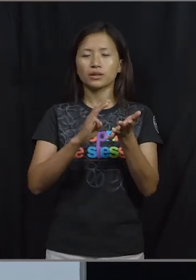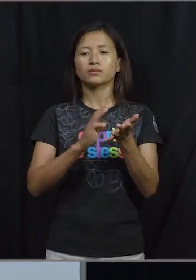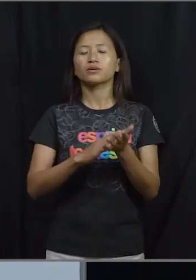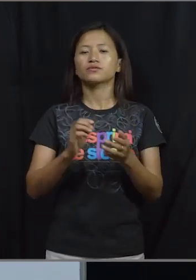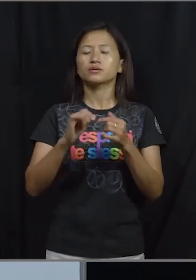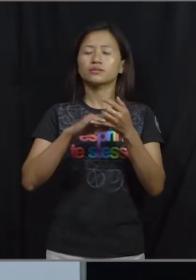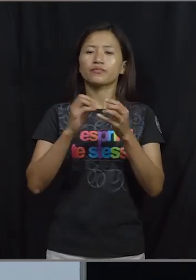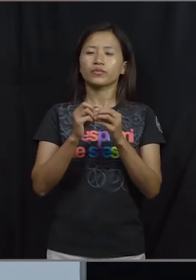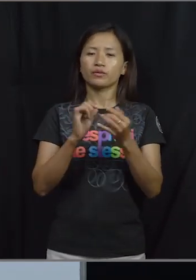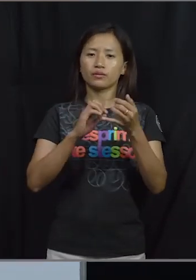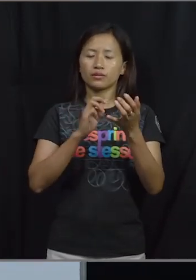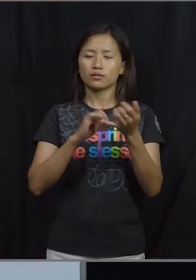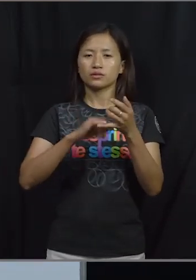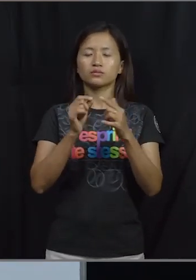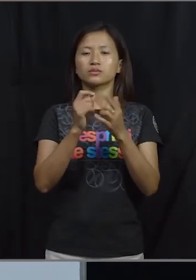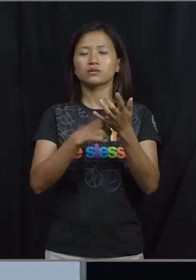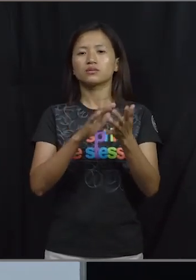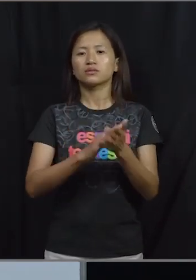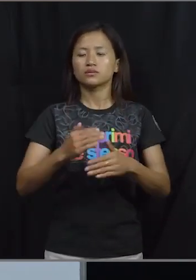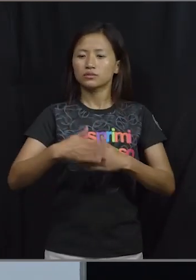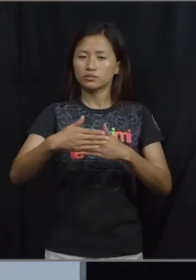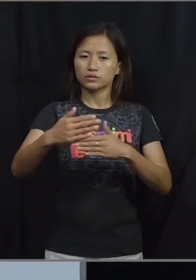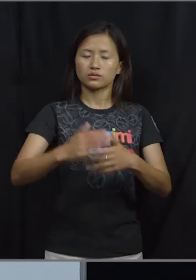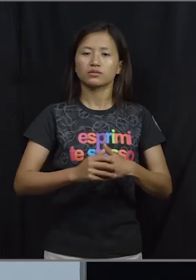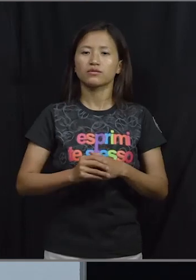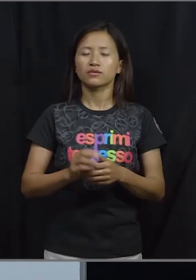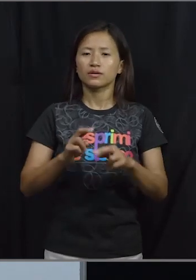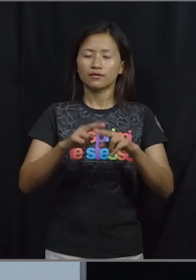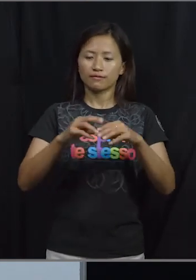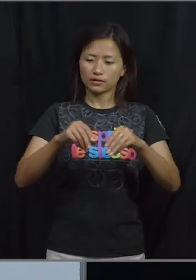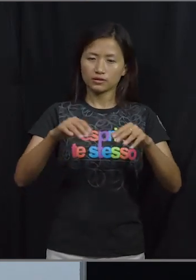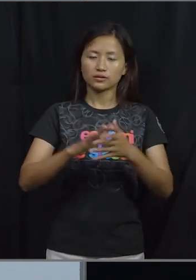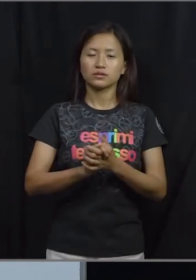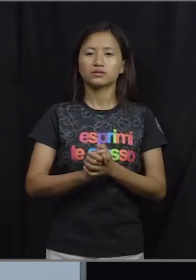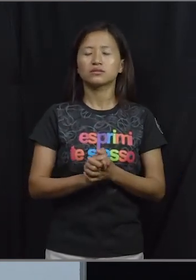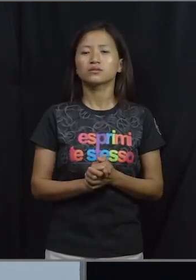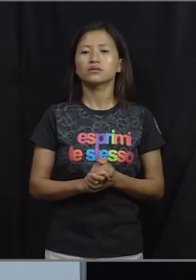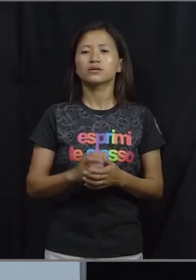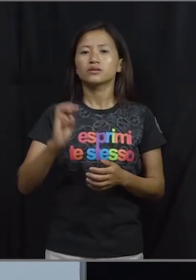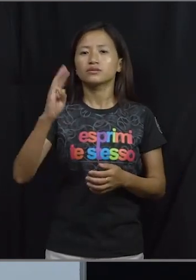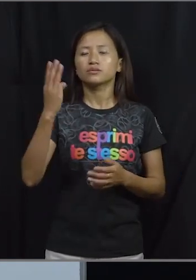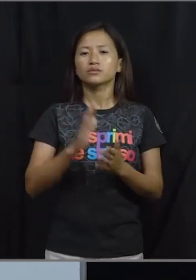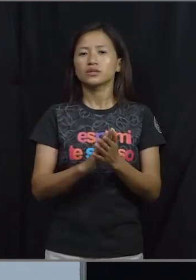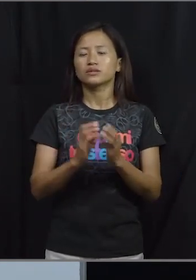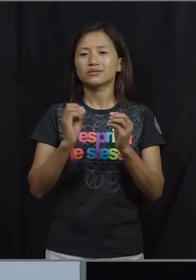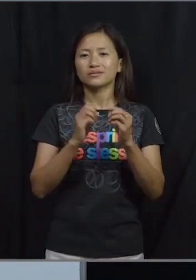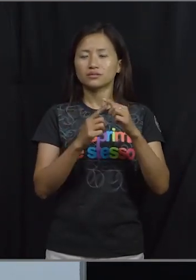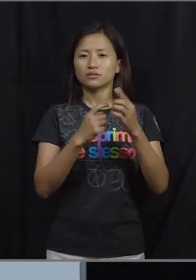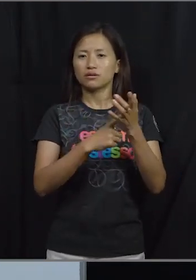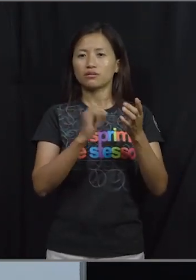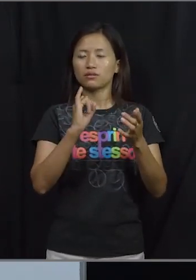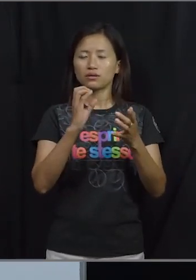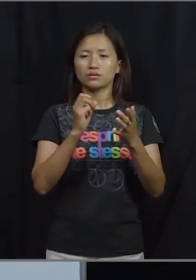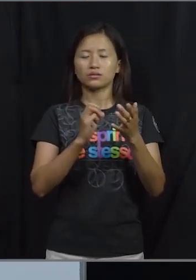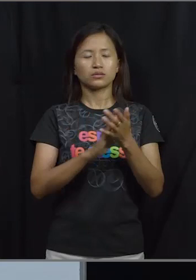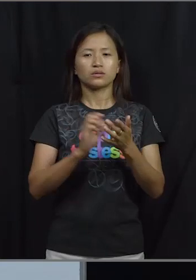So it is said that during the process of fertilization, there are 3 trillion different kinds